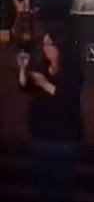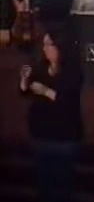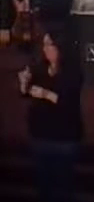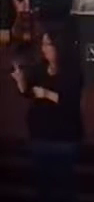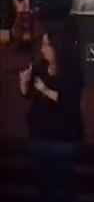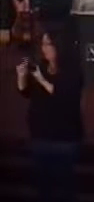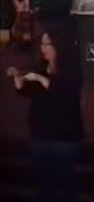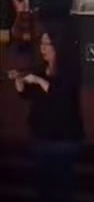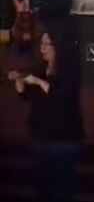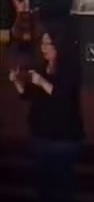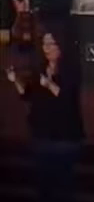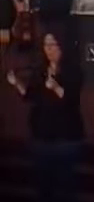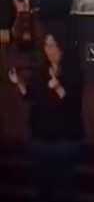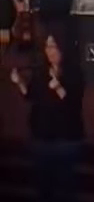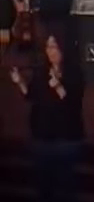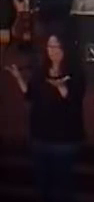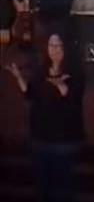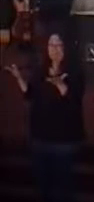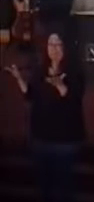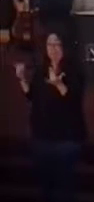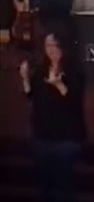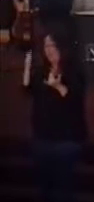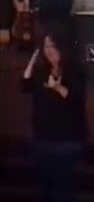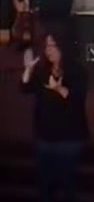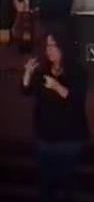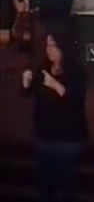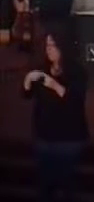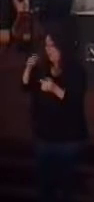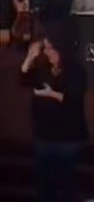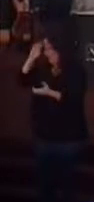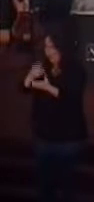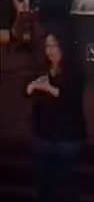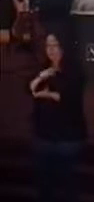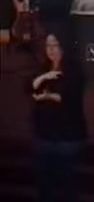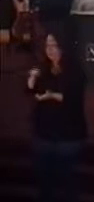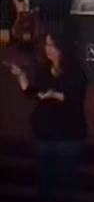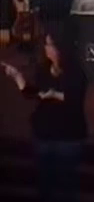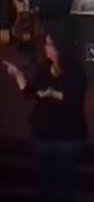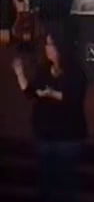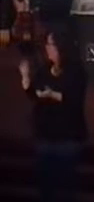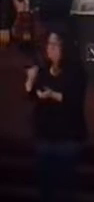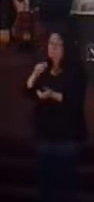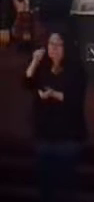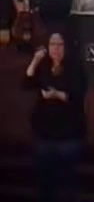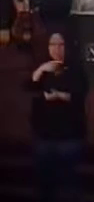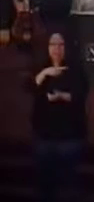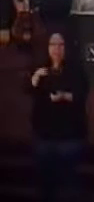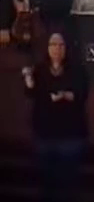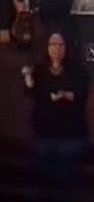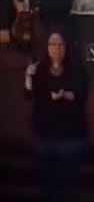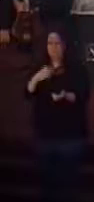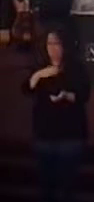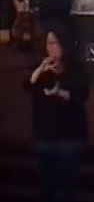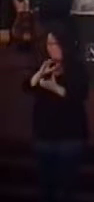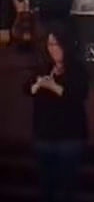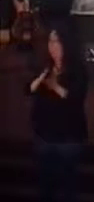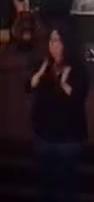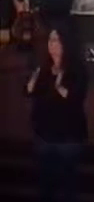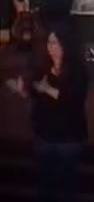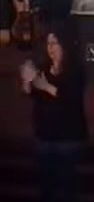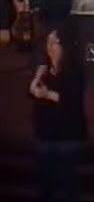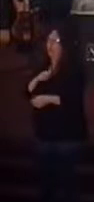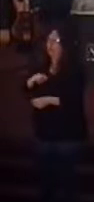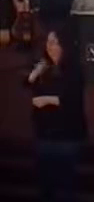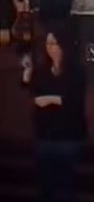going to go or what you're going to do. Now, I don't know about all you husbands out there or you teenagers, but my wife, she plans the journeys for